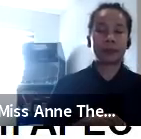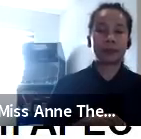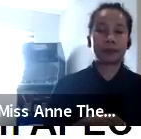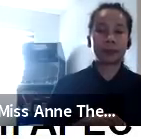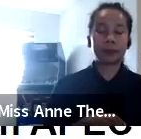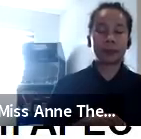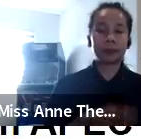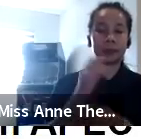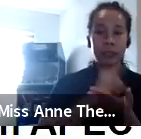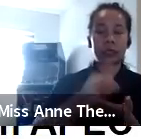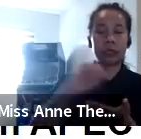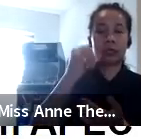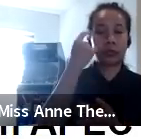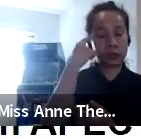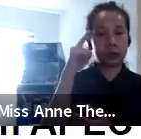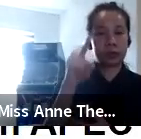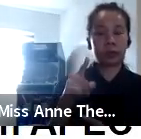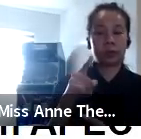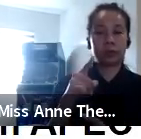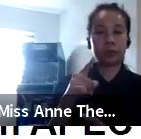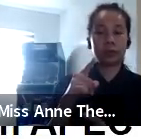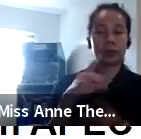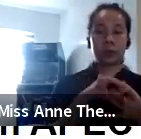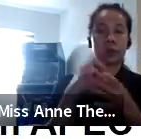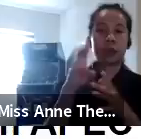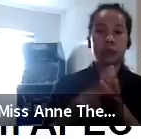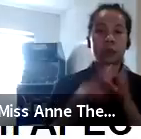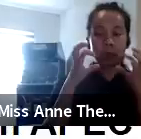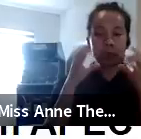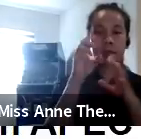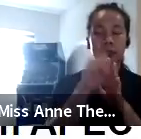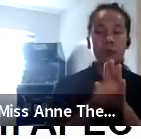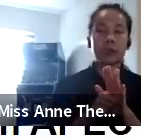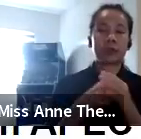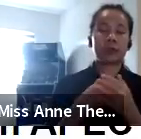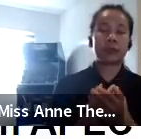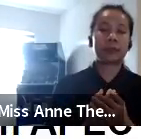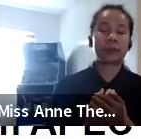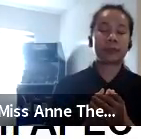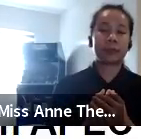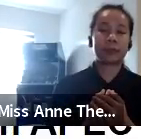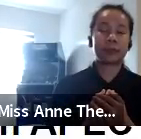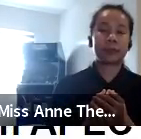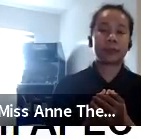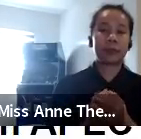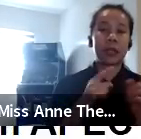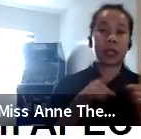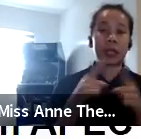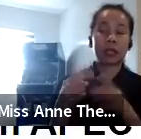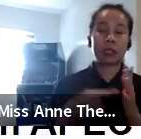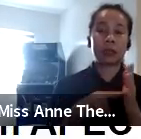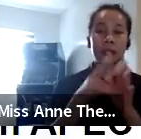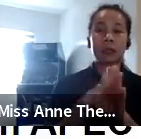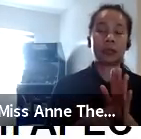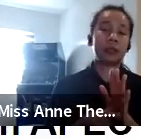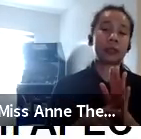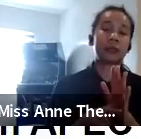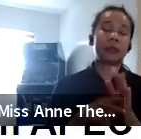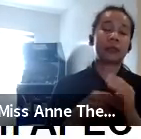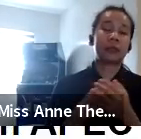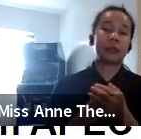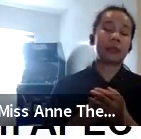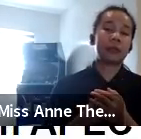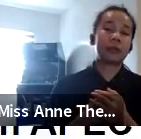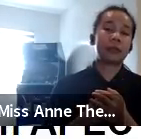Institute for Collaborative Education. As representative,